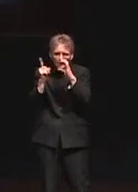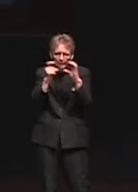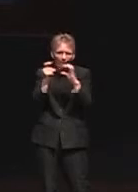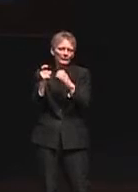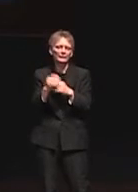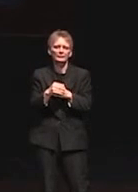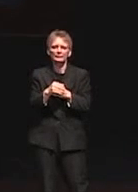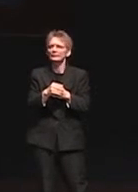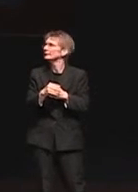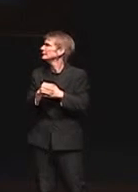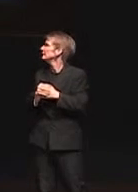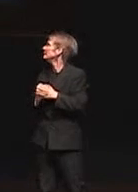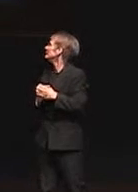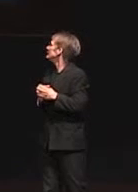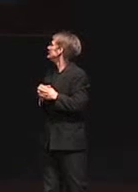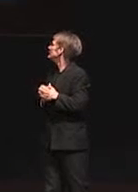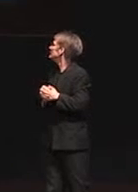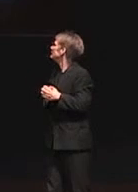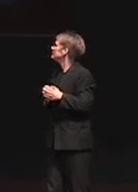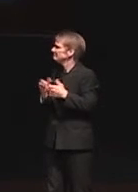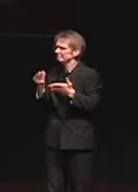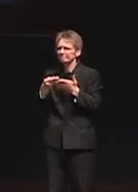little shopping center.